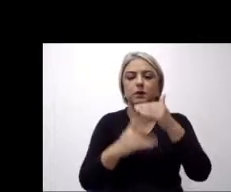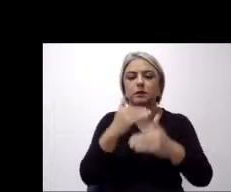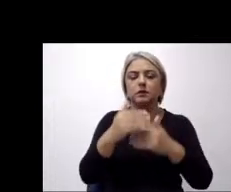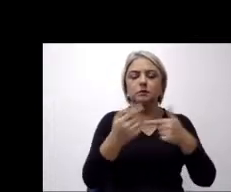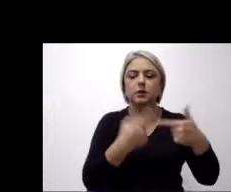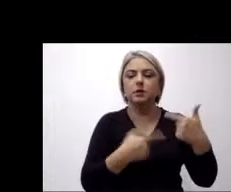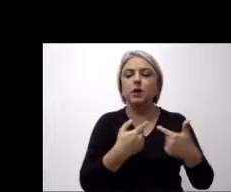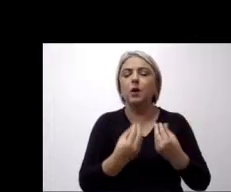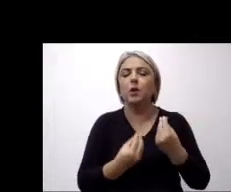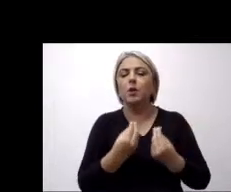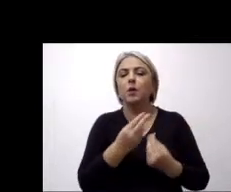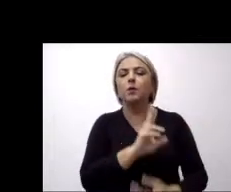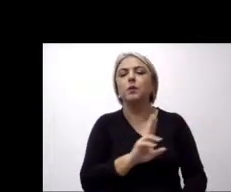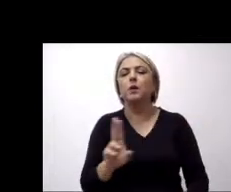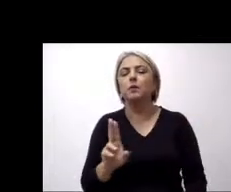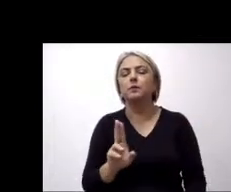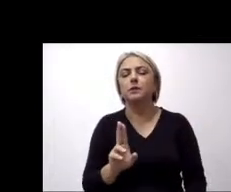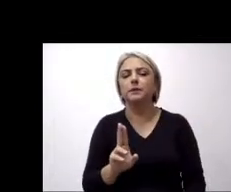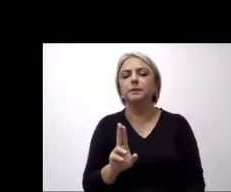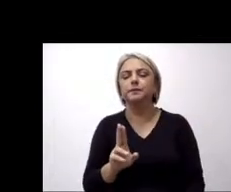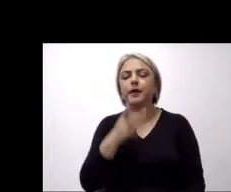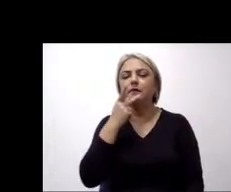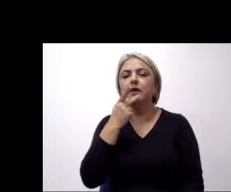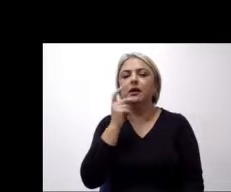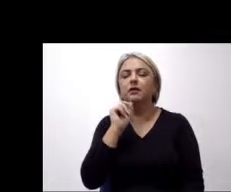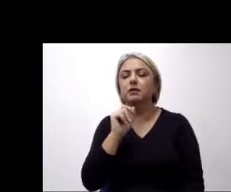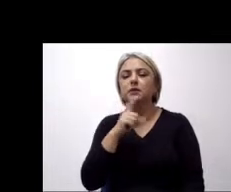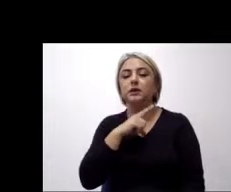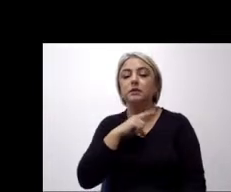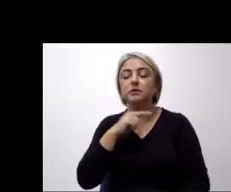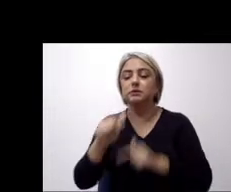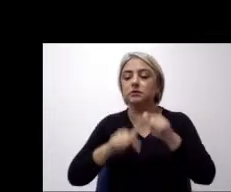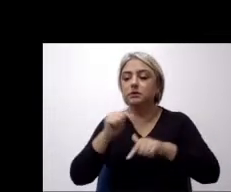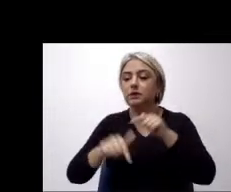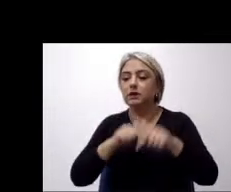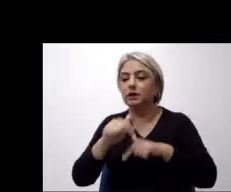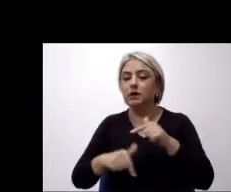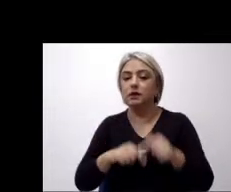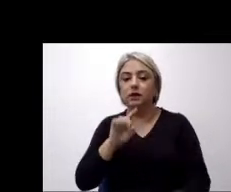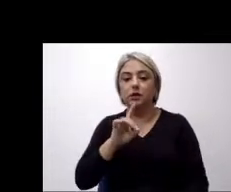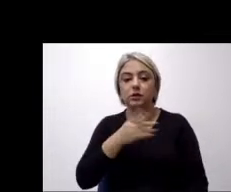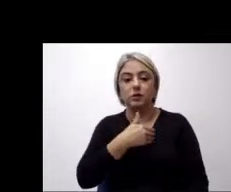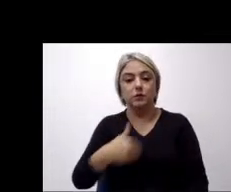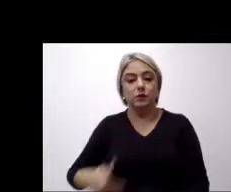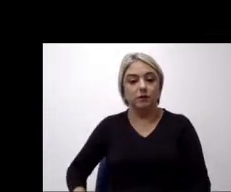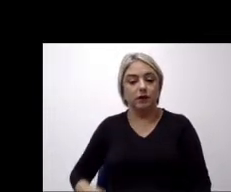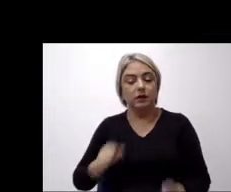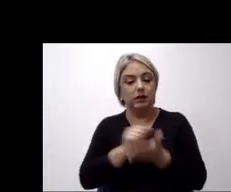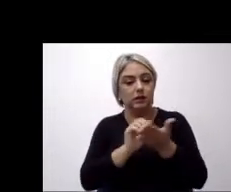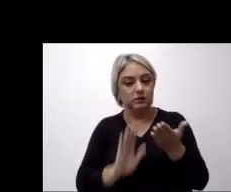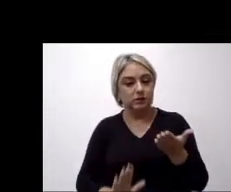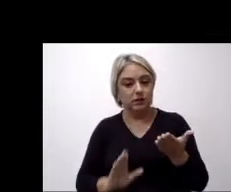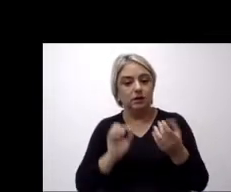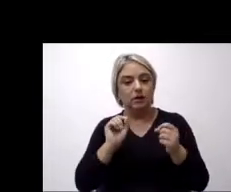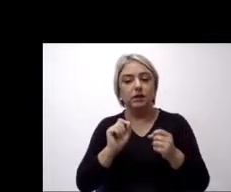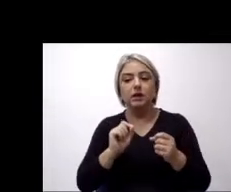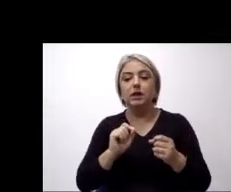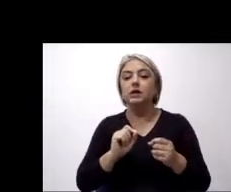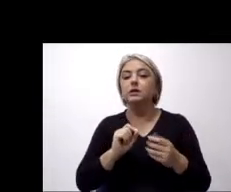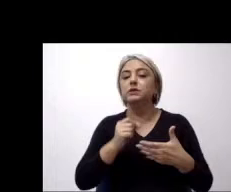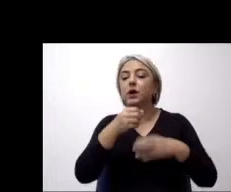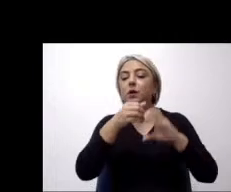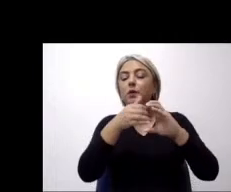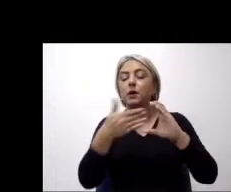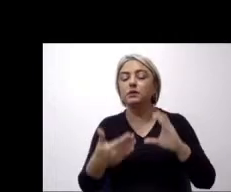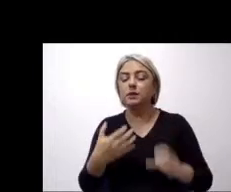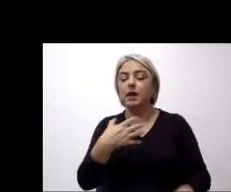work not on the state, but on the state on action. It's kind of pragmatist aspect, which is observing not